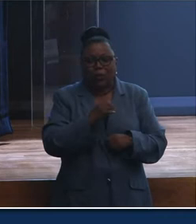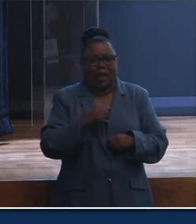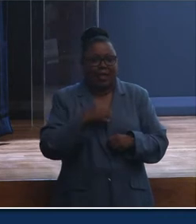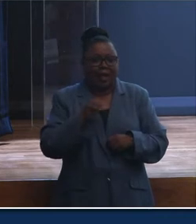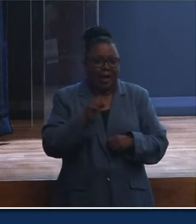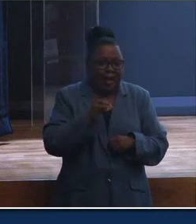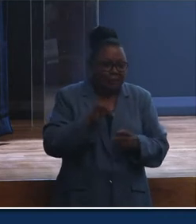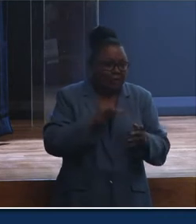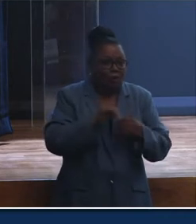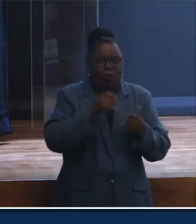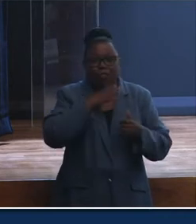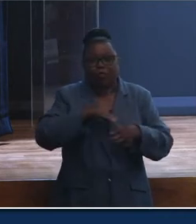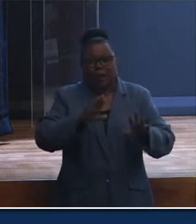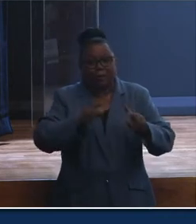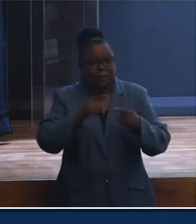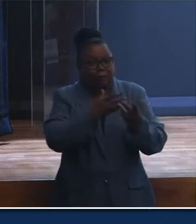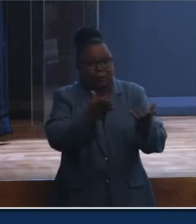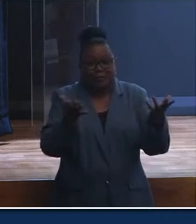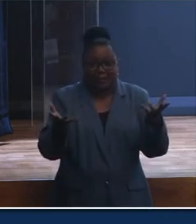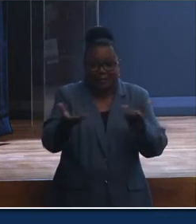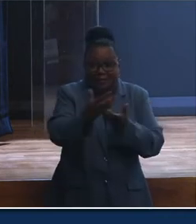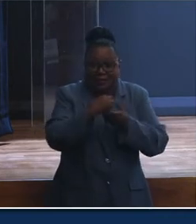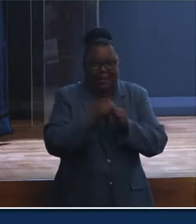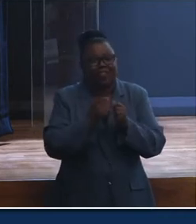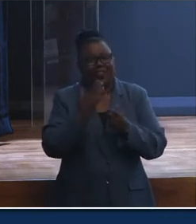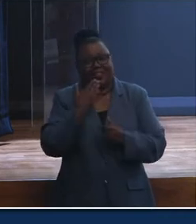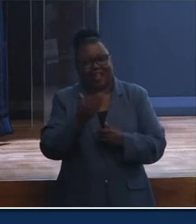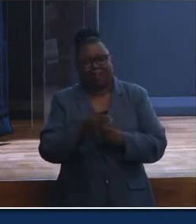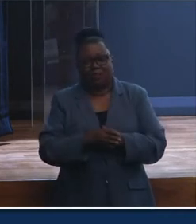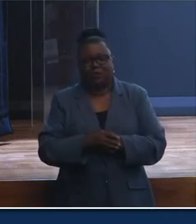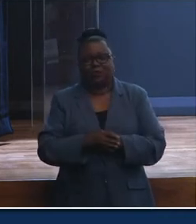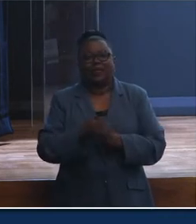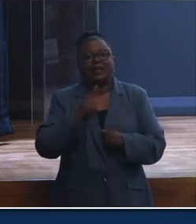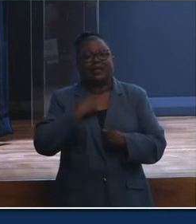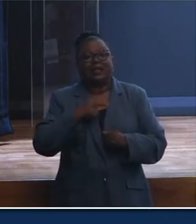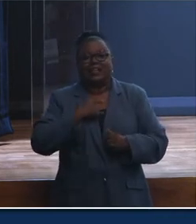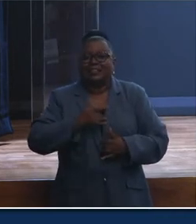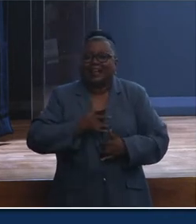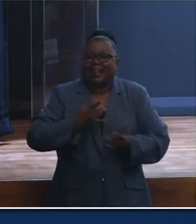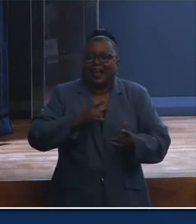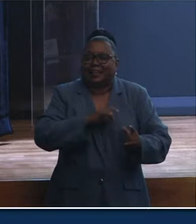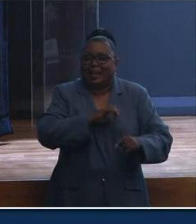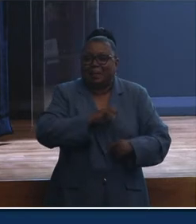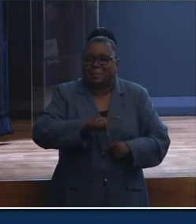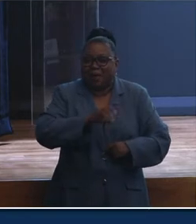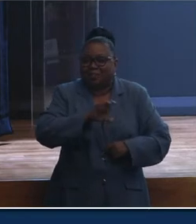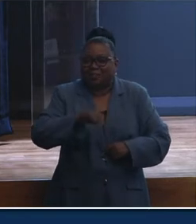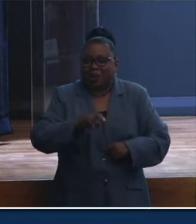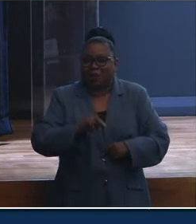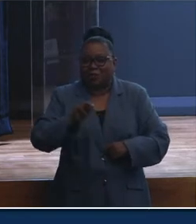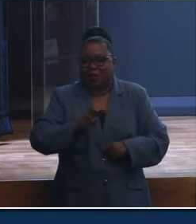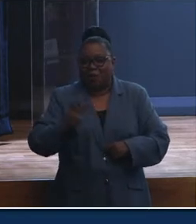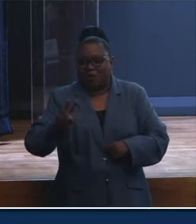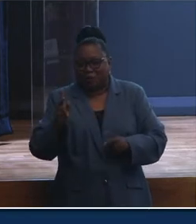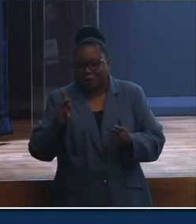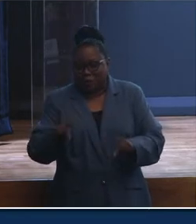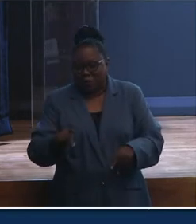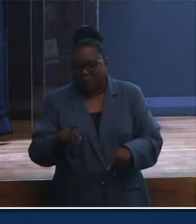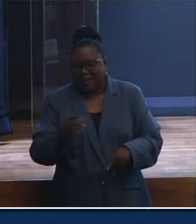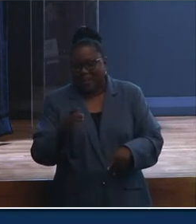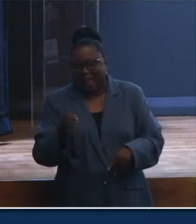Amy and all the wonderful people that put this together. Thank you. It is a delight to come back to Chicago. I'm a Northwestern person